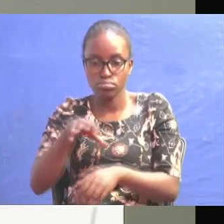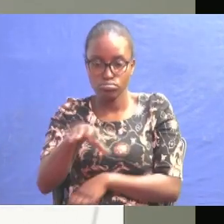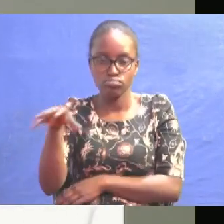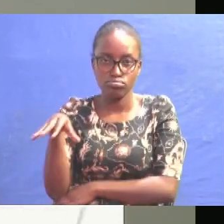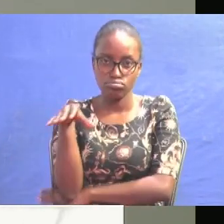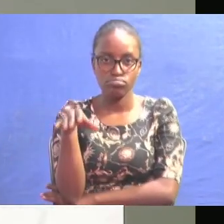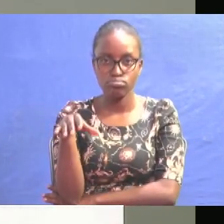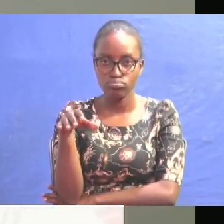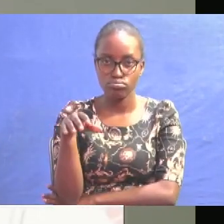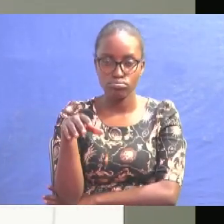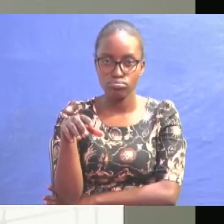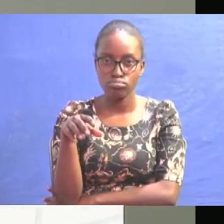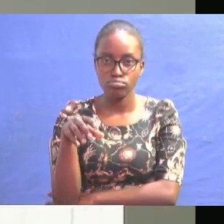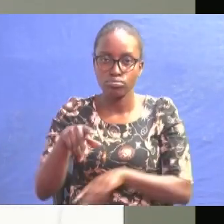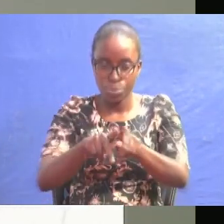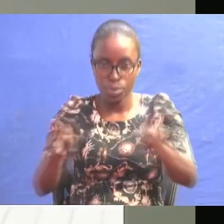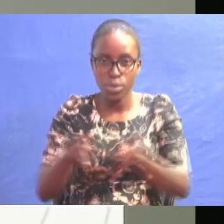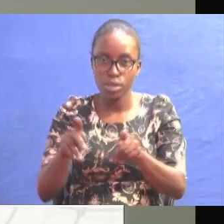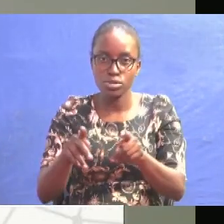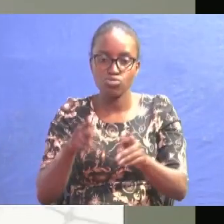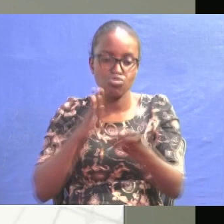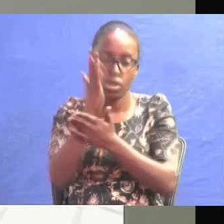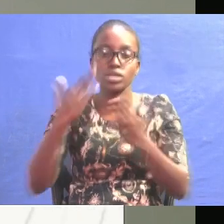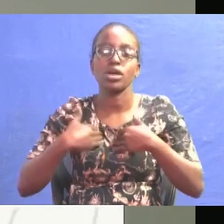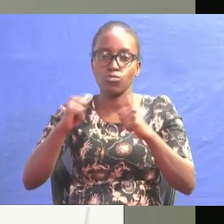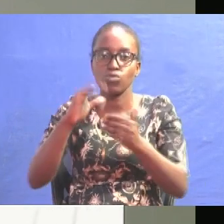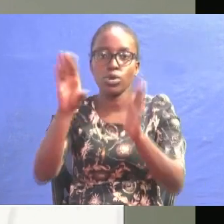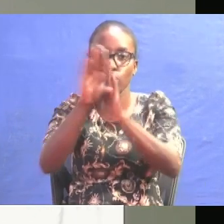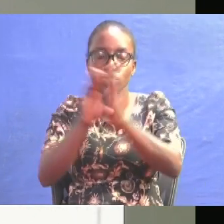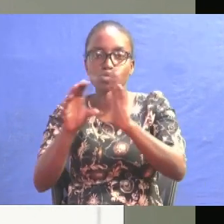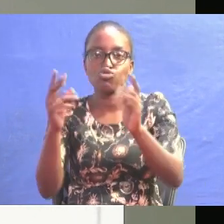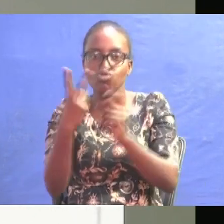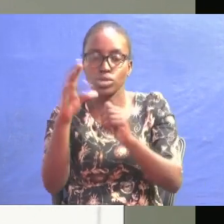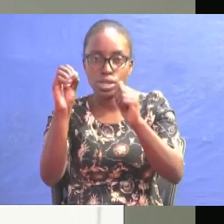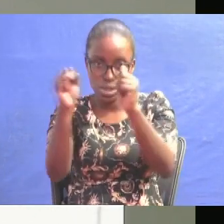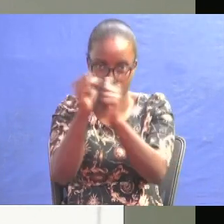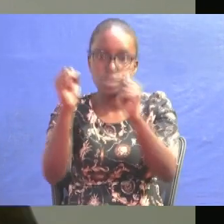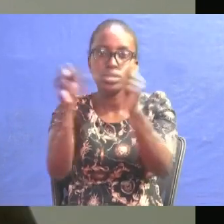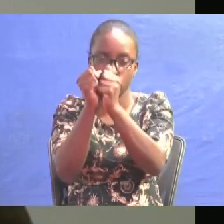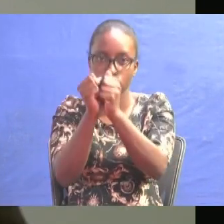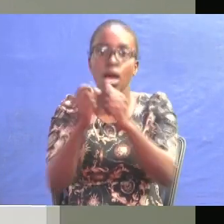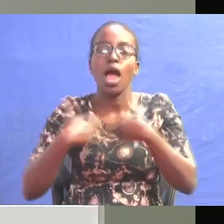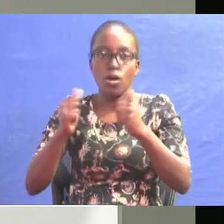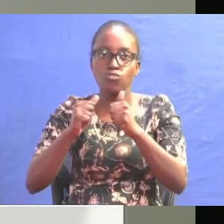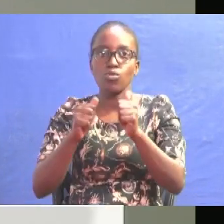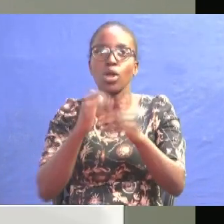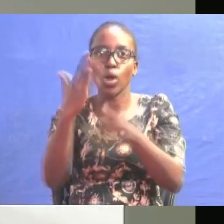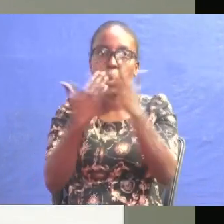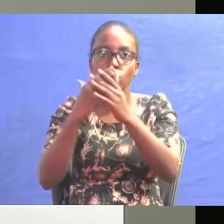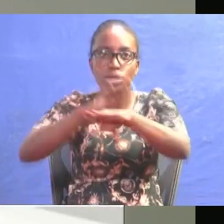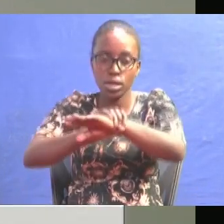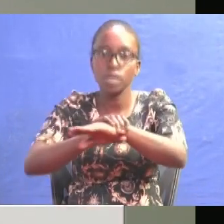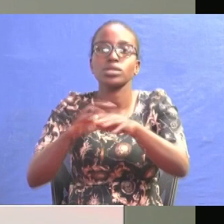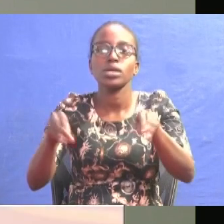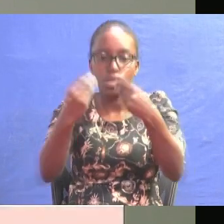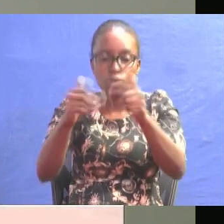say it is their right. The constitution of Kenya, 2010 that we got, still has given the same Kenyans right